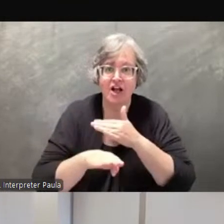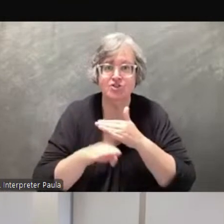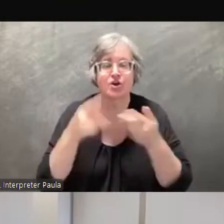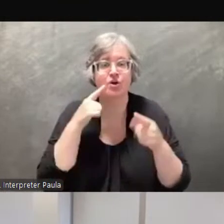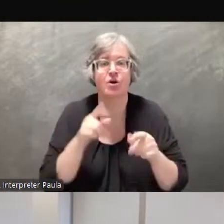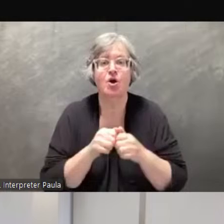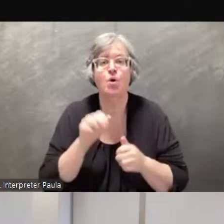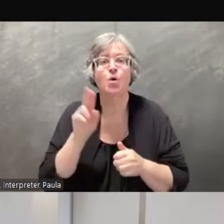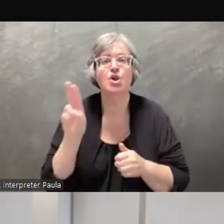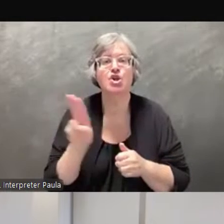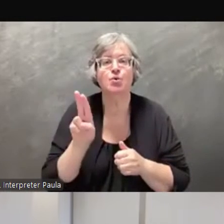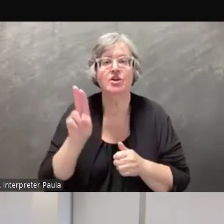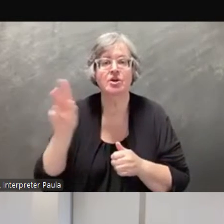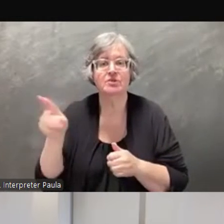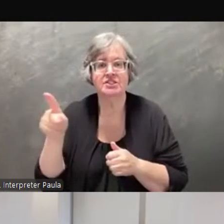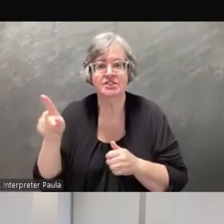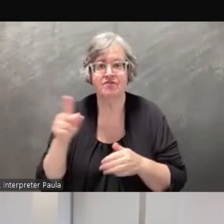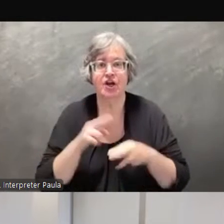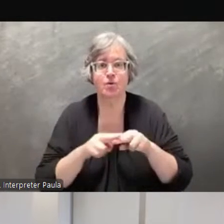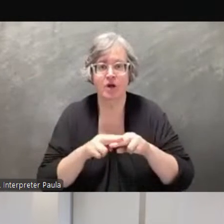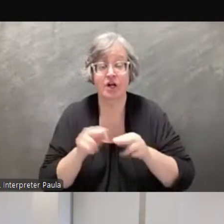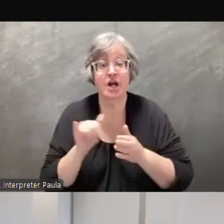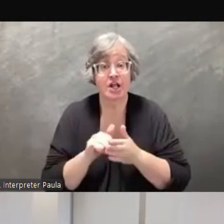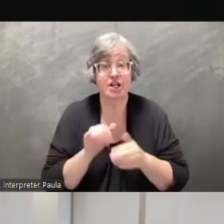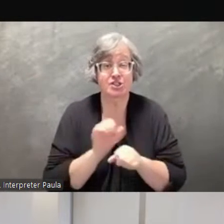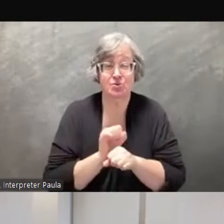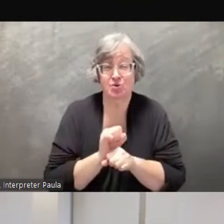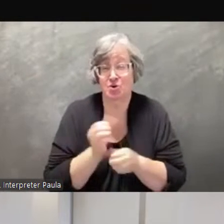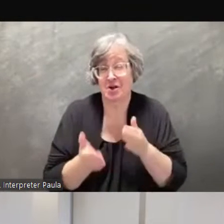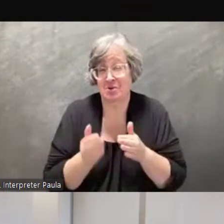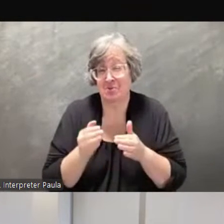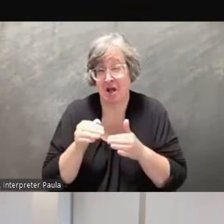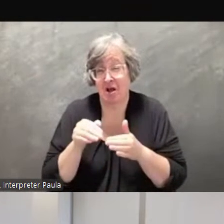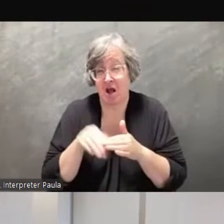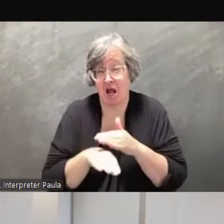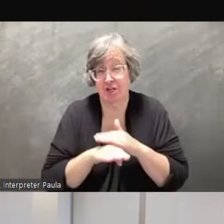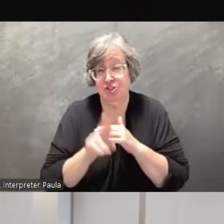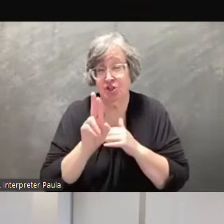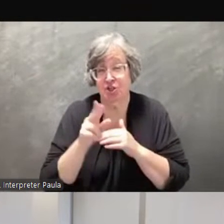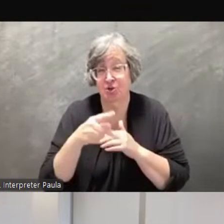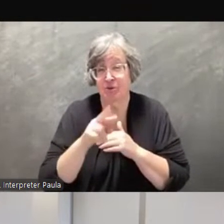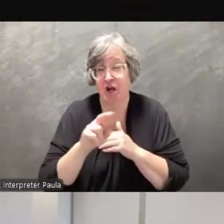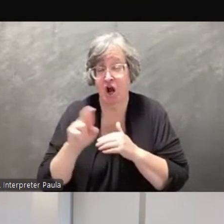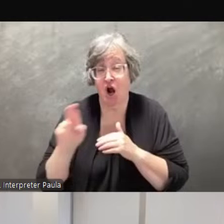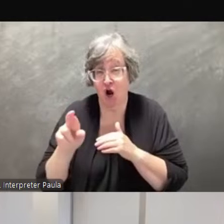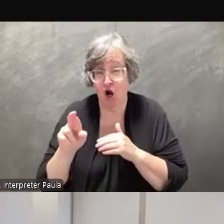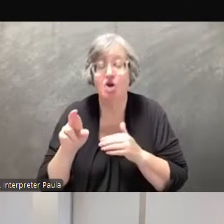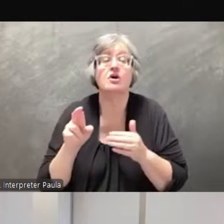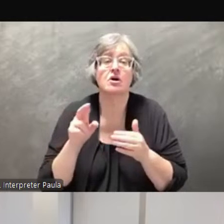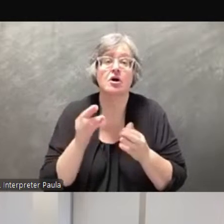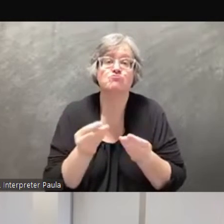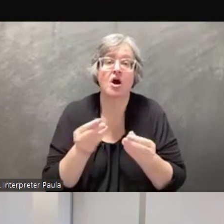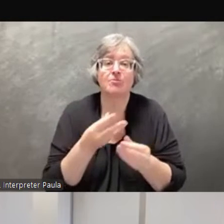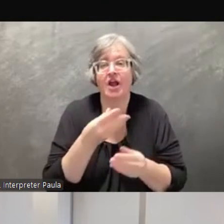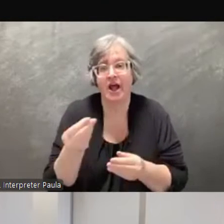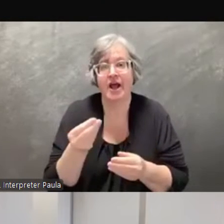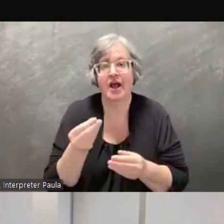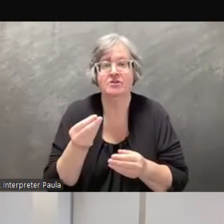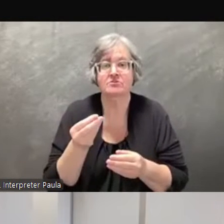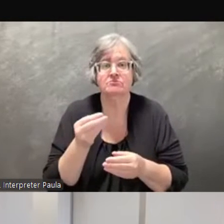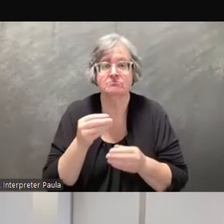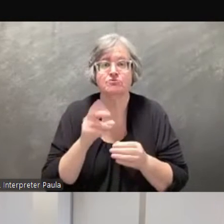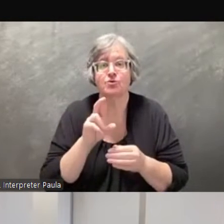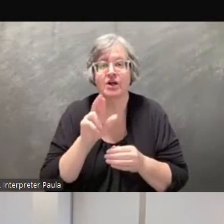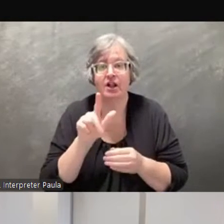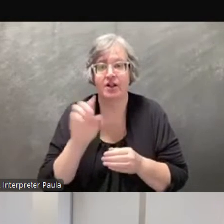Union Pacific Railroad for work that may require access to UPRR's property in support of the Red Line Extension Project.